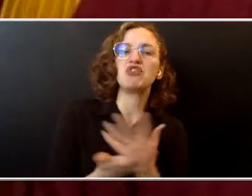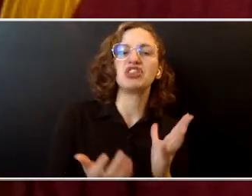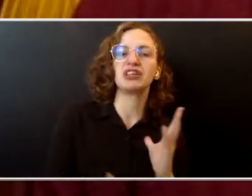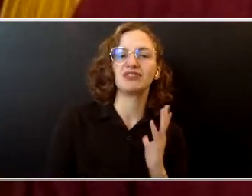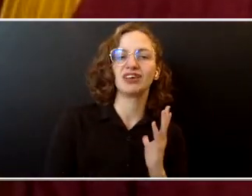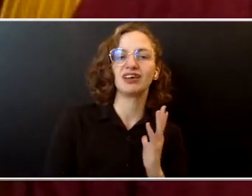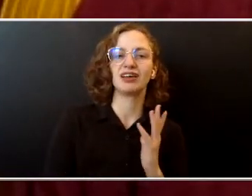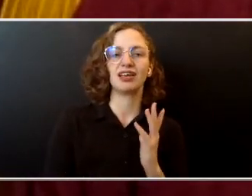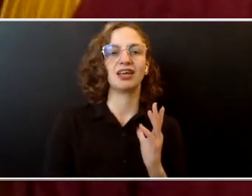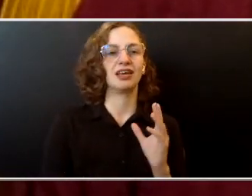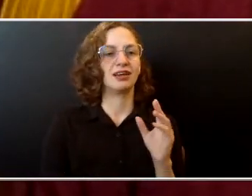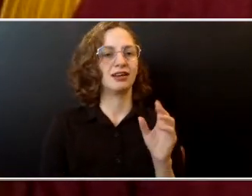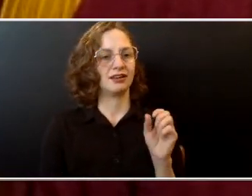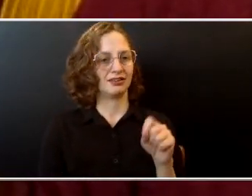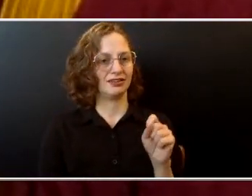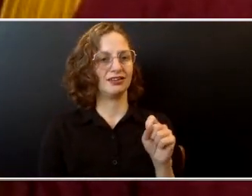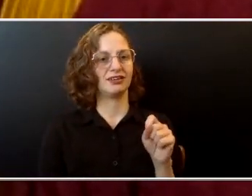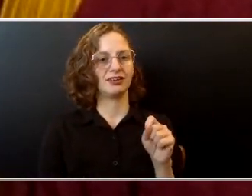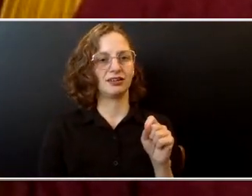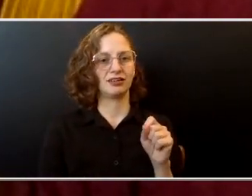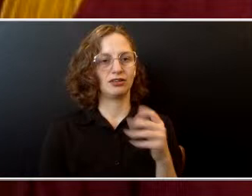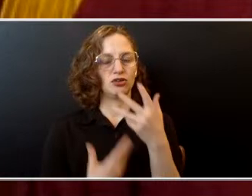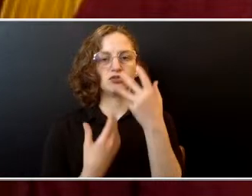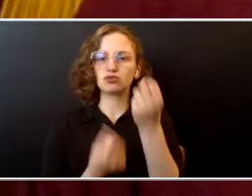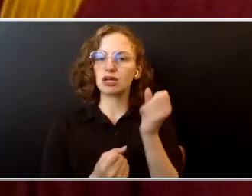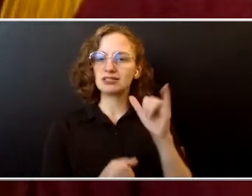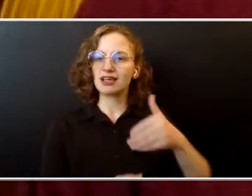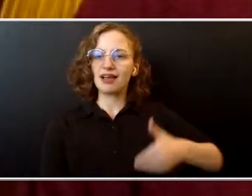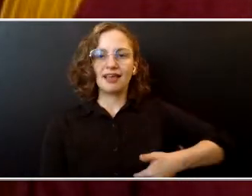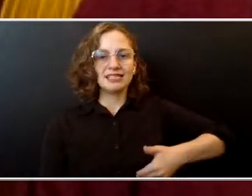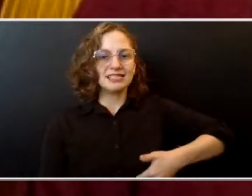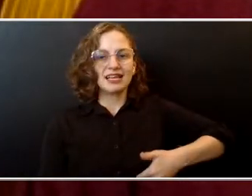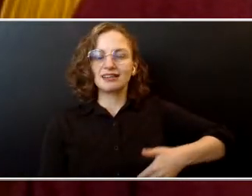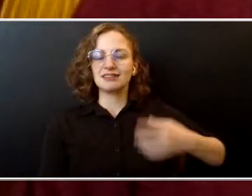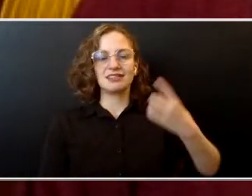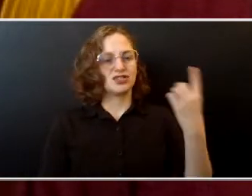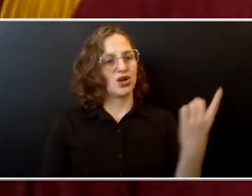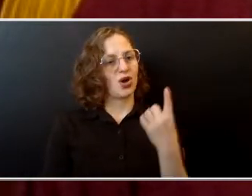Yes, trust your mother instinct. It's always right.